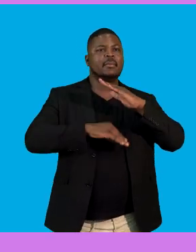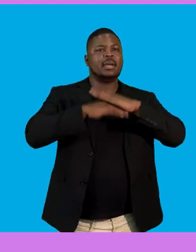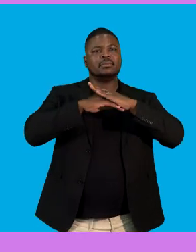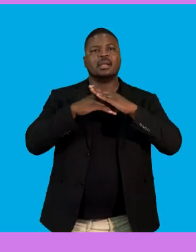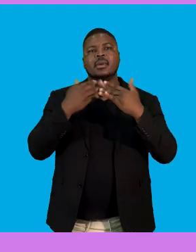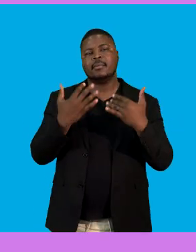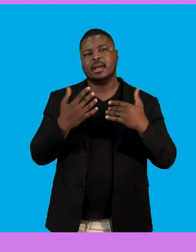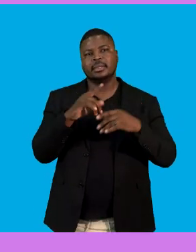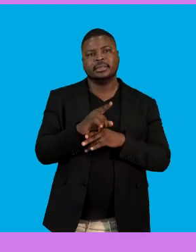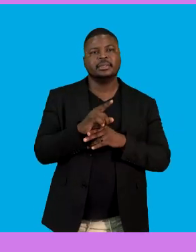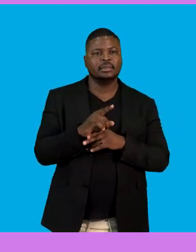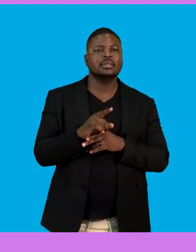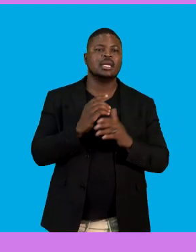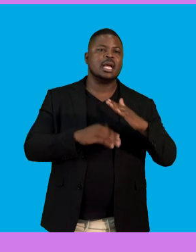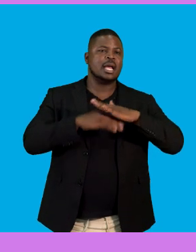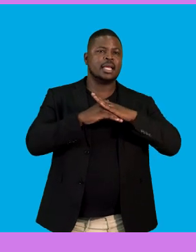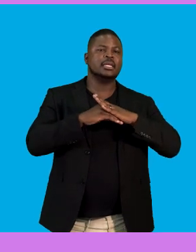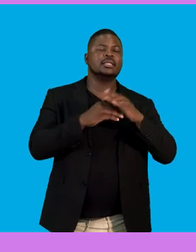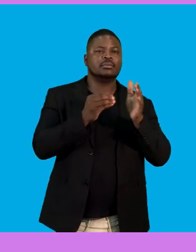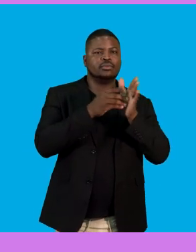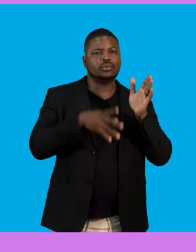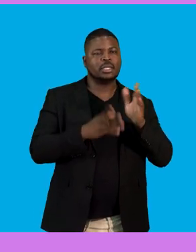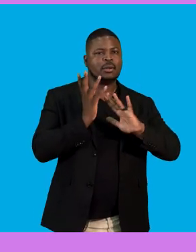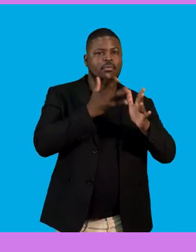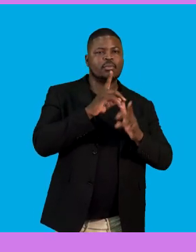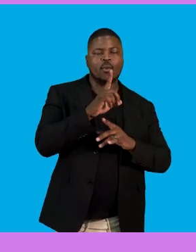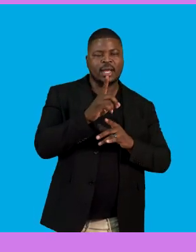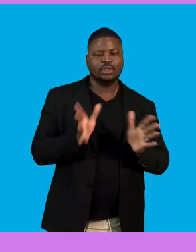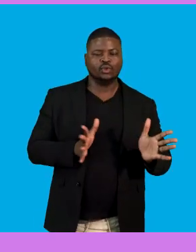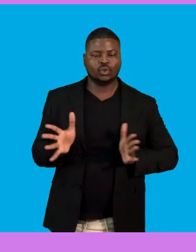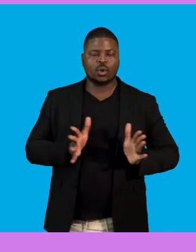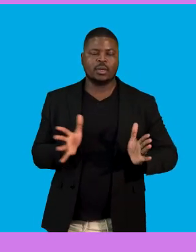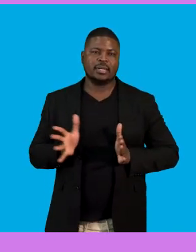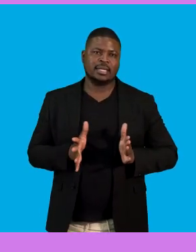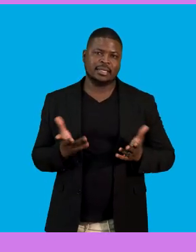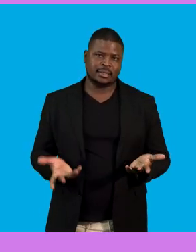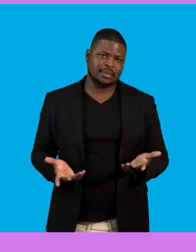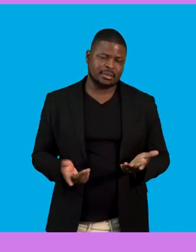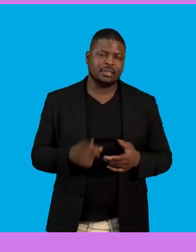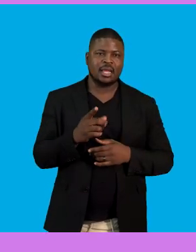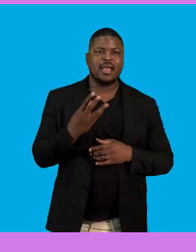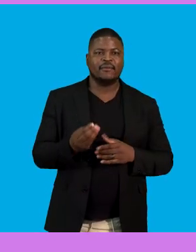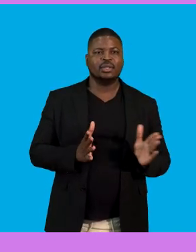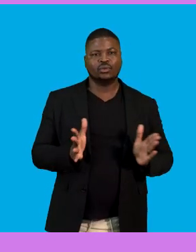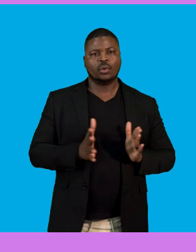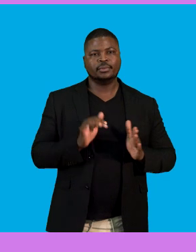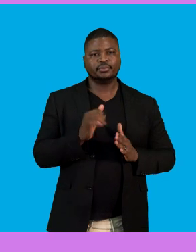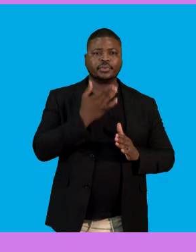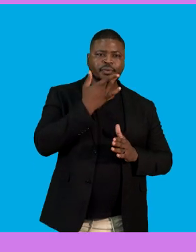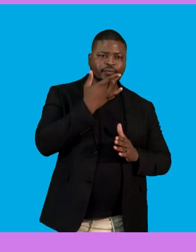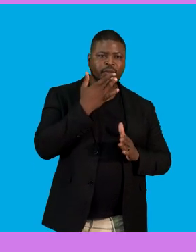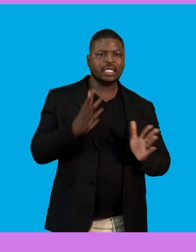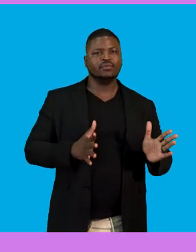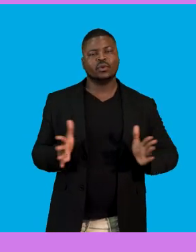highest sports code or the sports code that has the highest number of learners. We have soccer. So we've got soccer. It means most learners